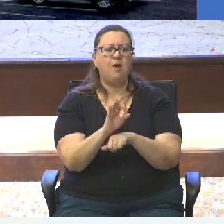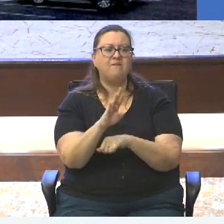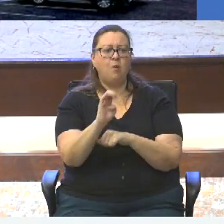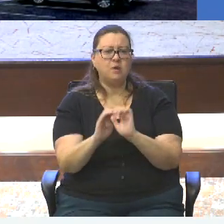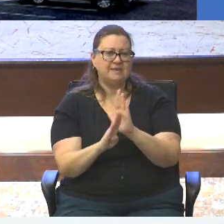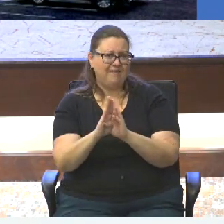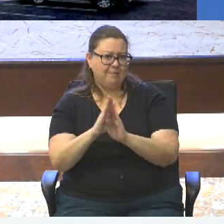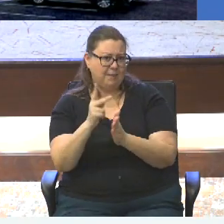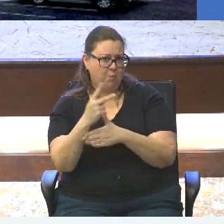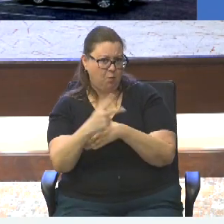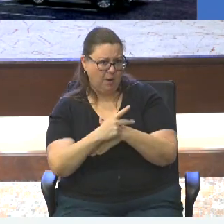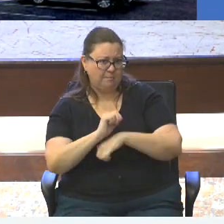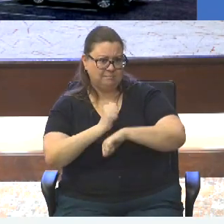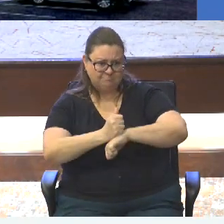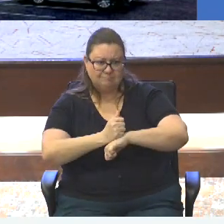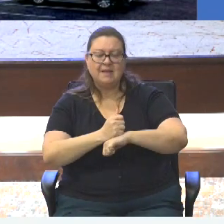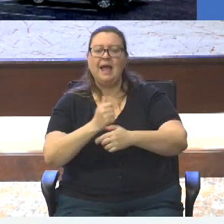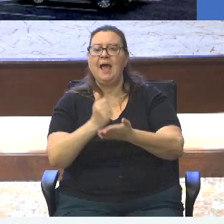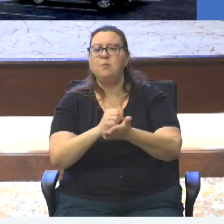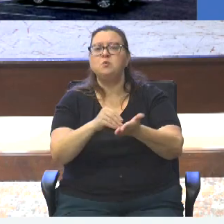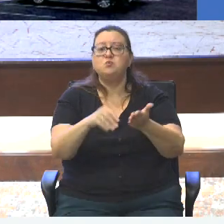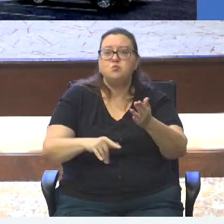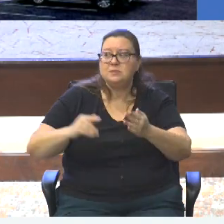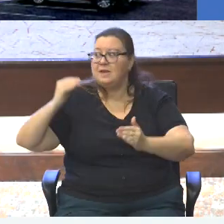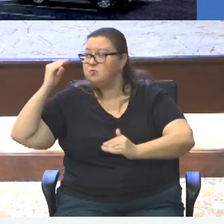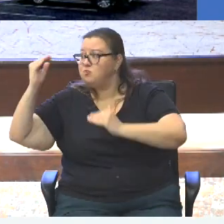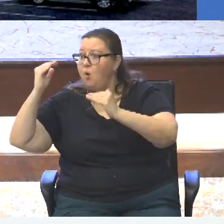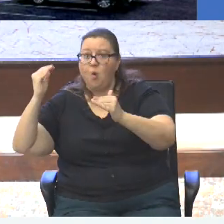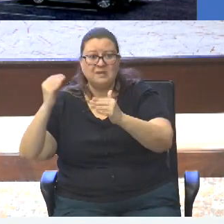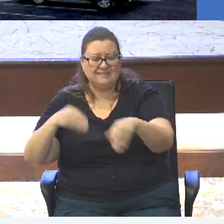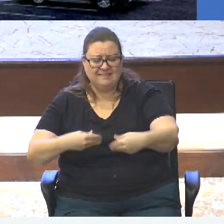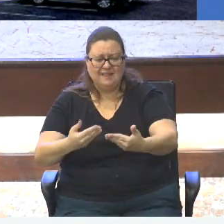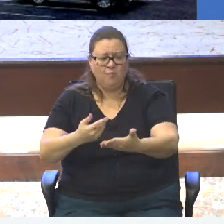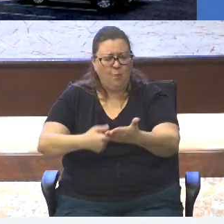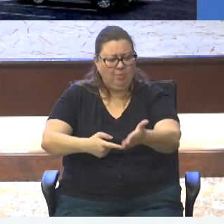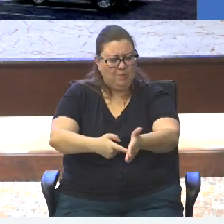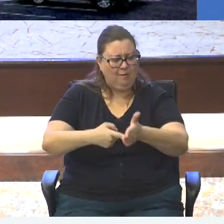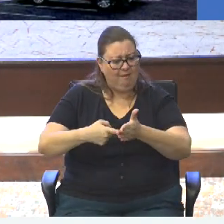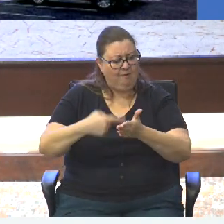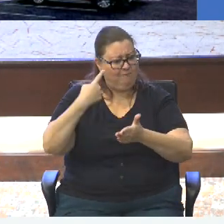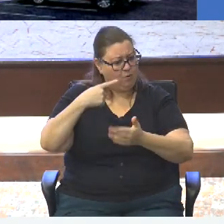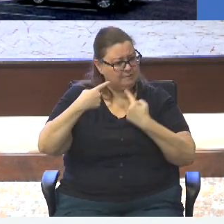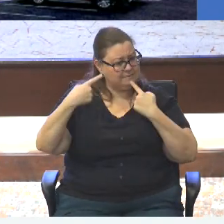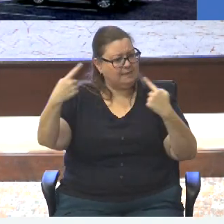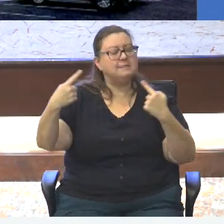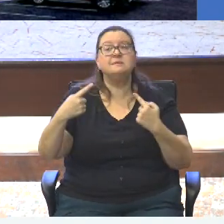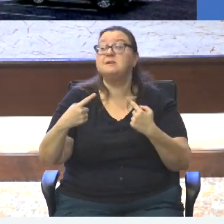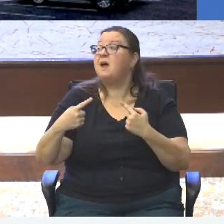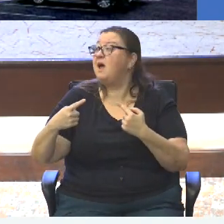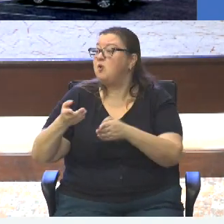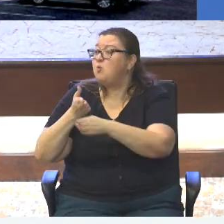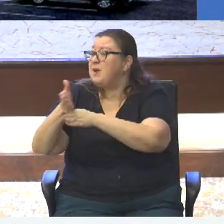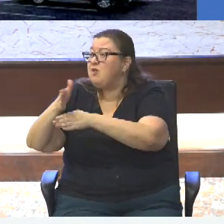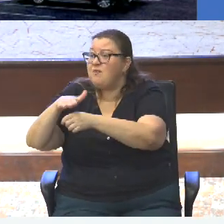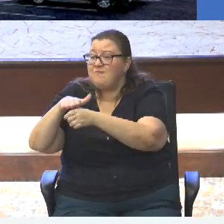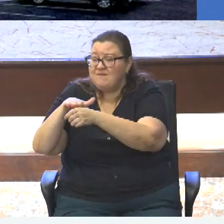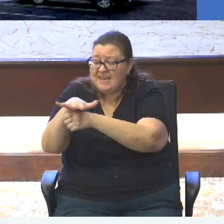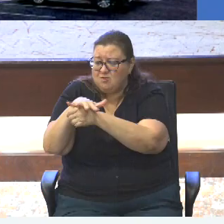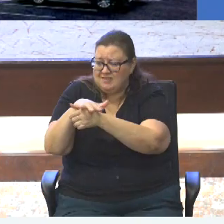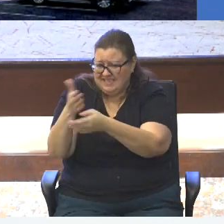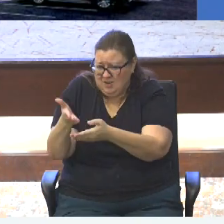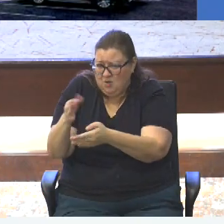development programs to equip students and adults with the tools needed for success in high-demand career fields in McLennan